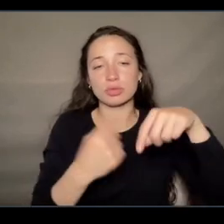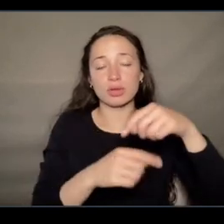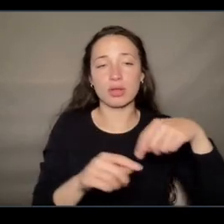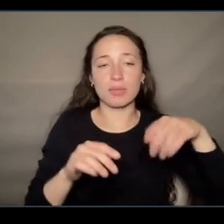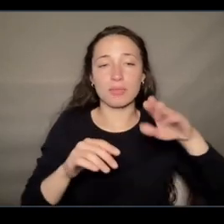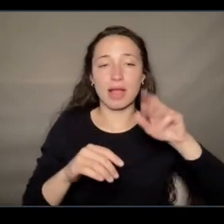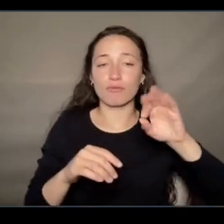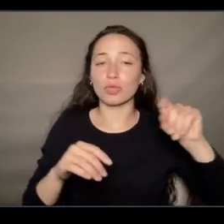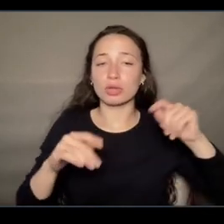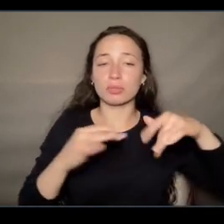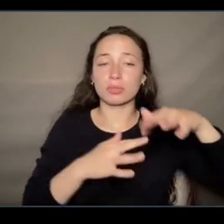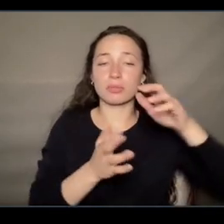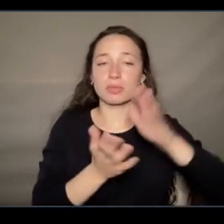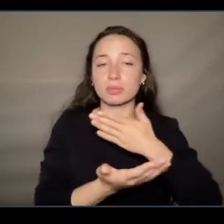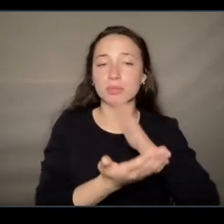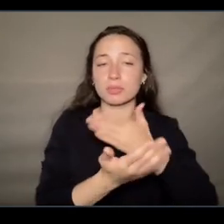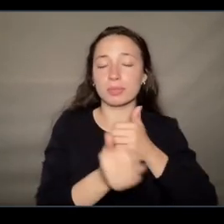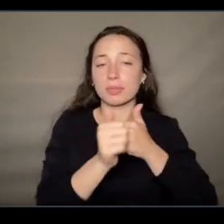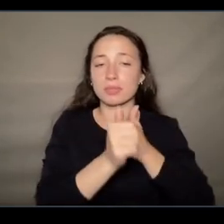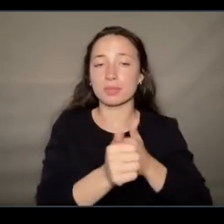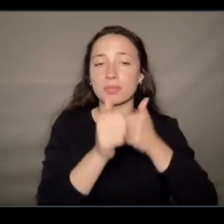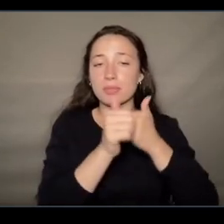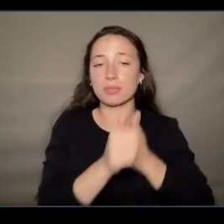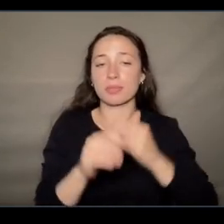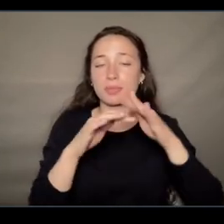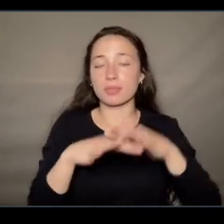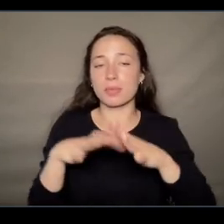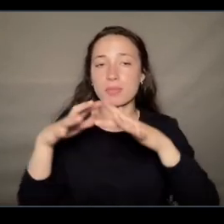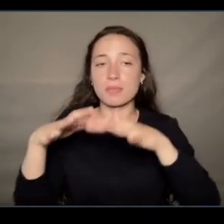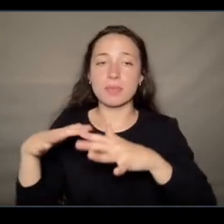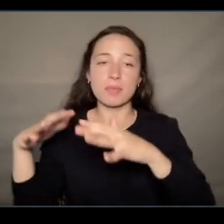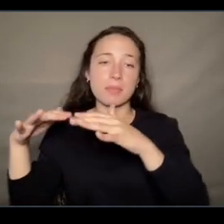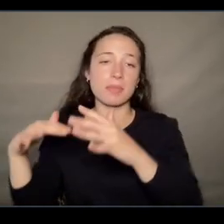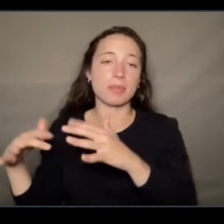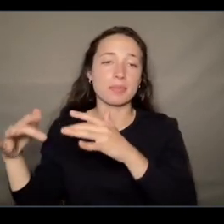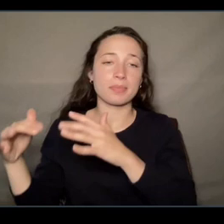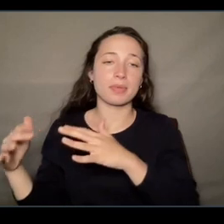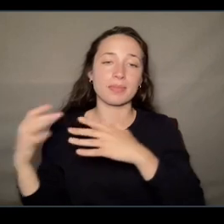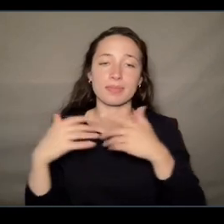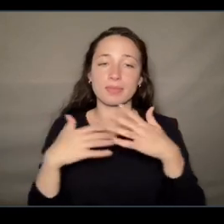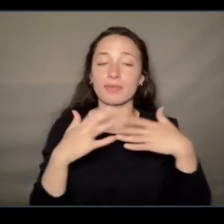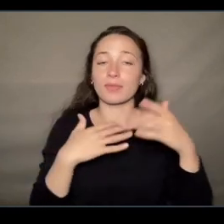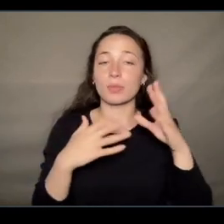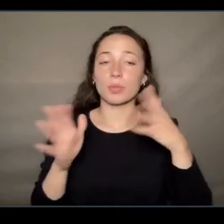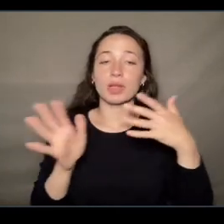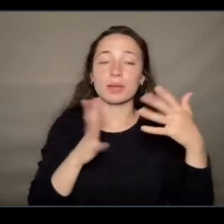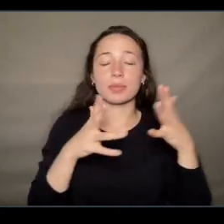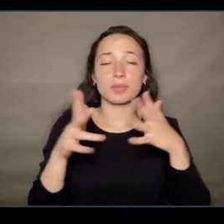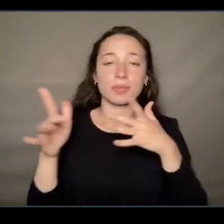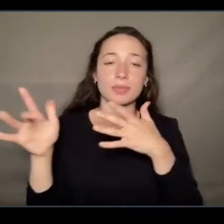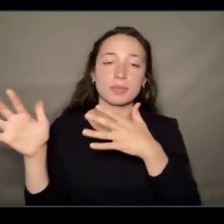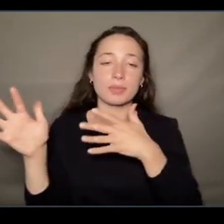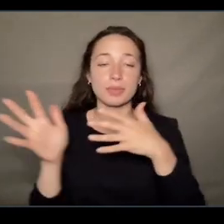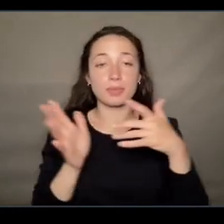barefoot to the tambourine, ribbons weaving over and under whatever wind was